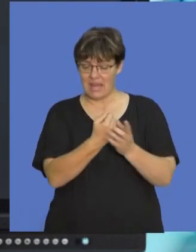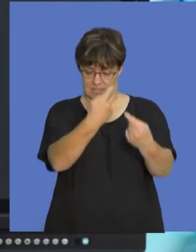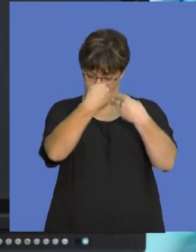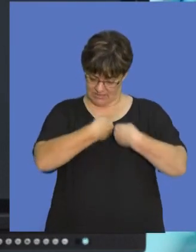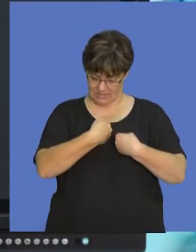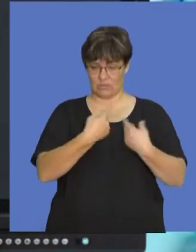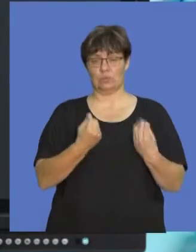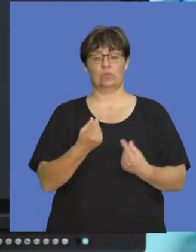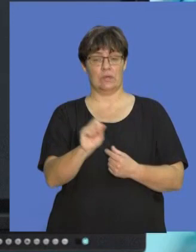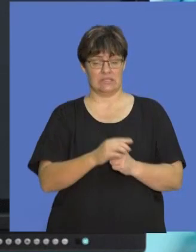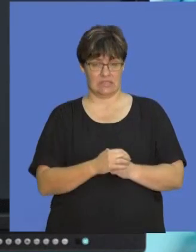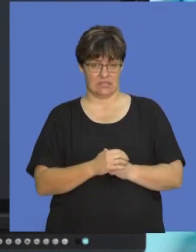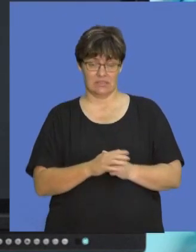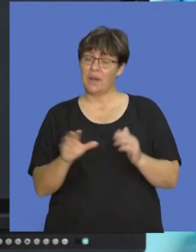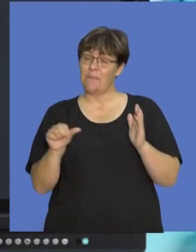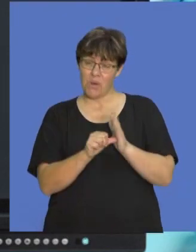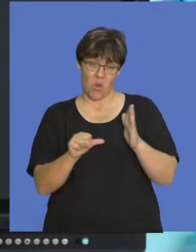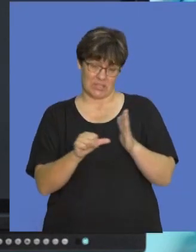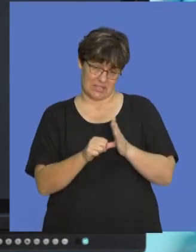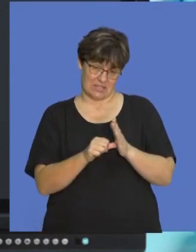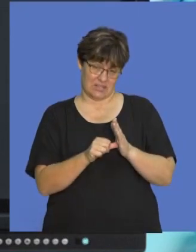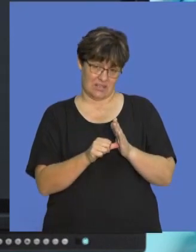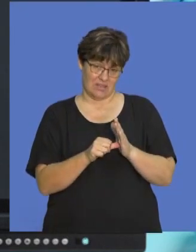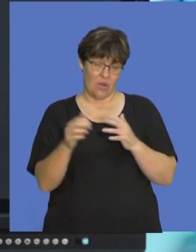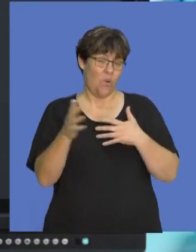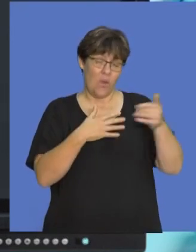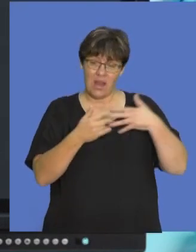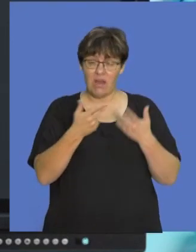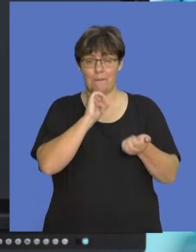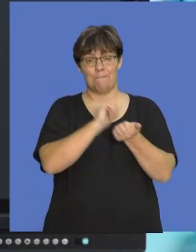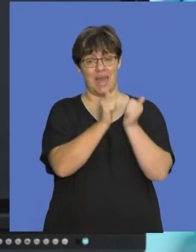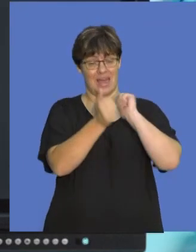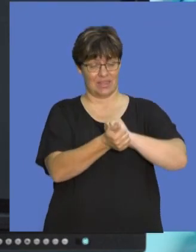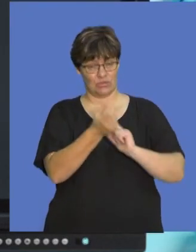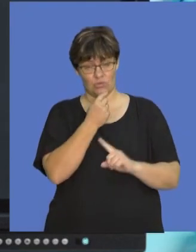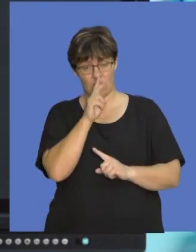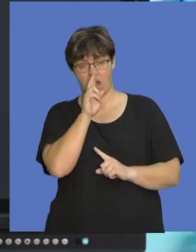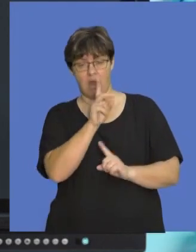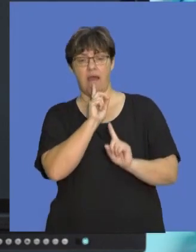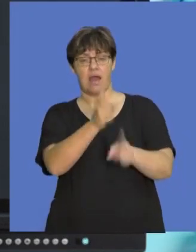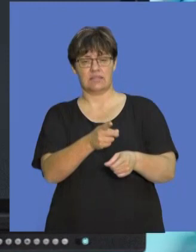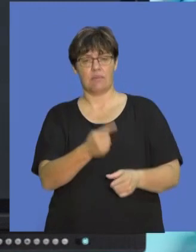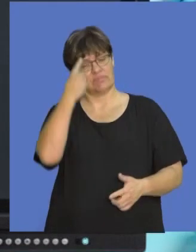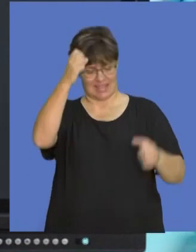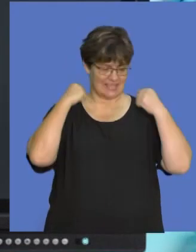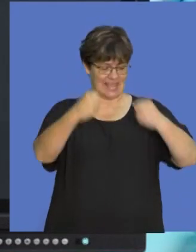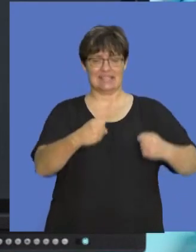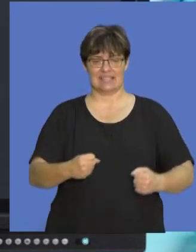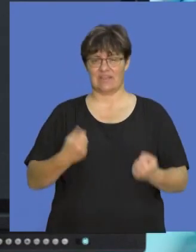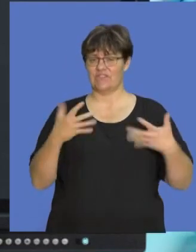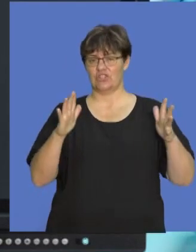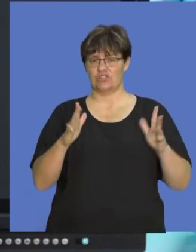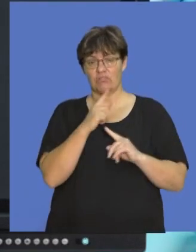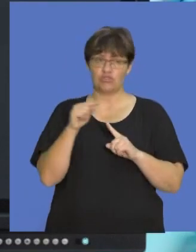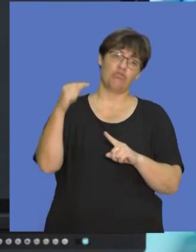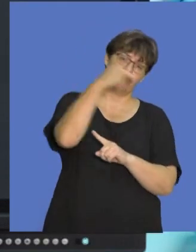actually gives us an instruction. And here's a very important thing. Whenever you're doing a maths problem, you've come to an answer and you think, yeah,